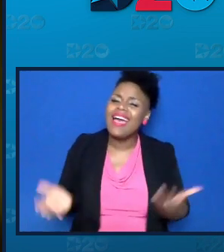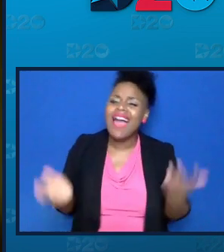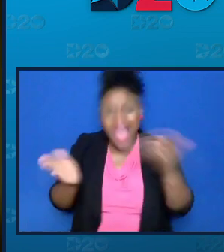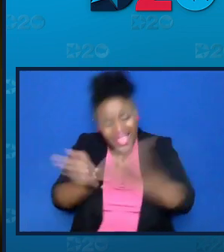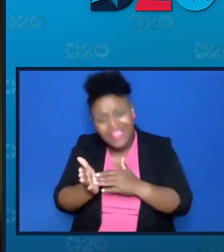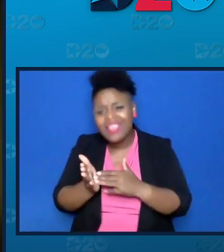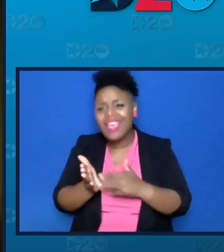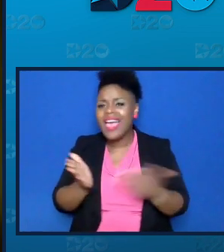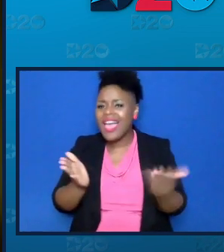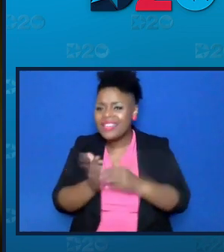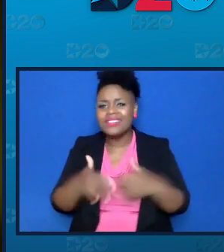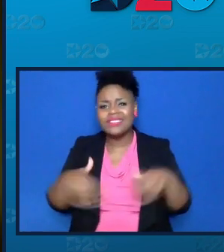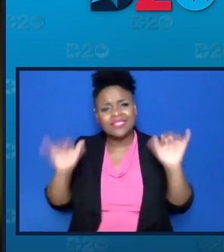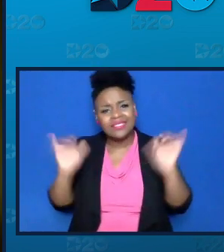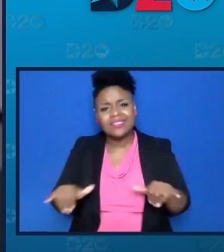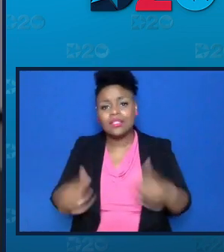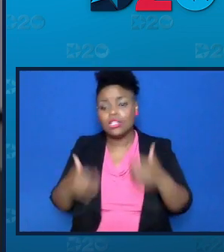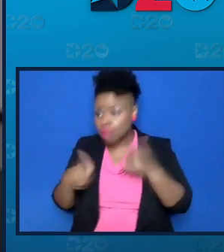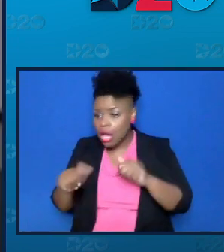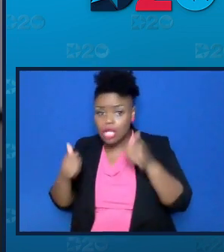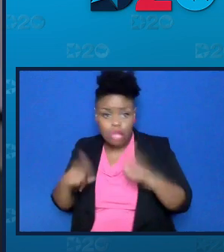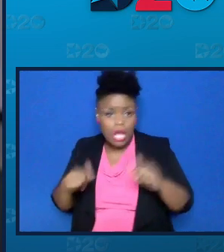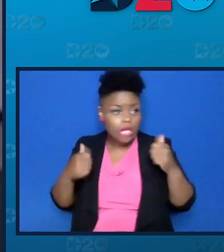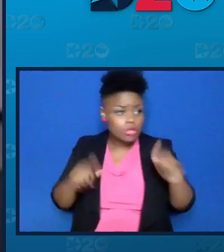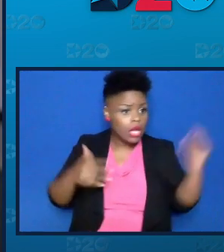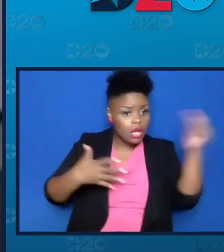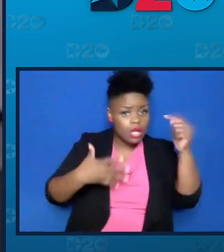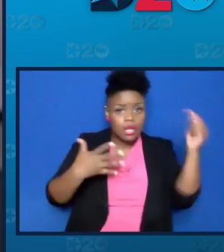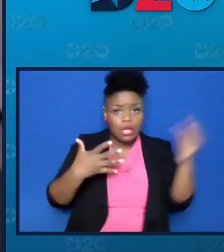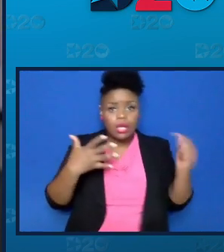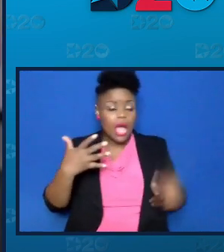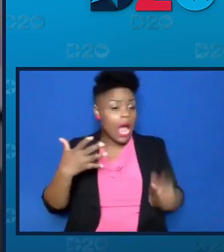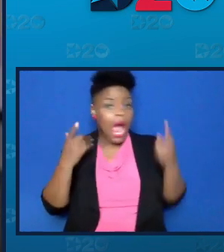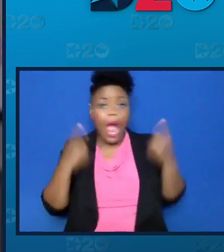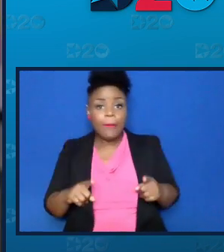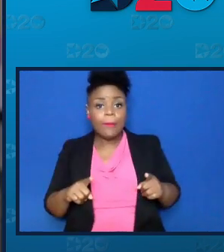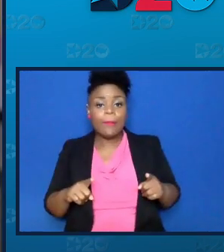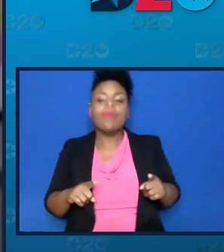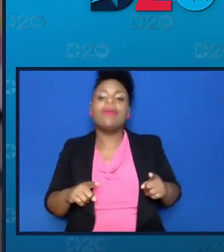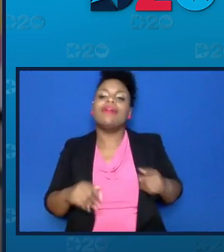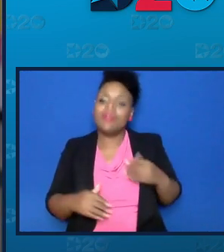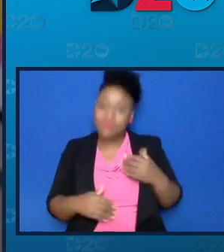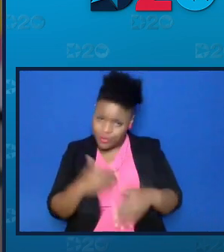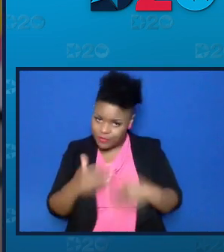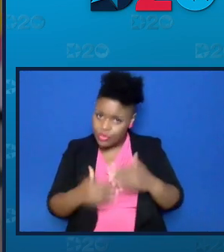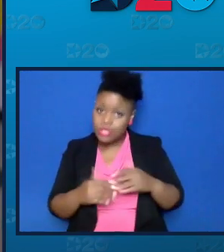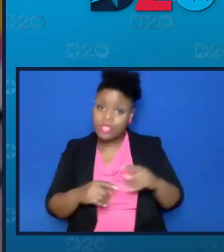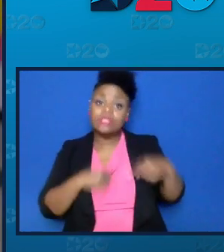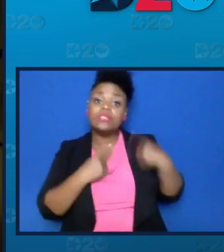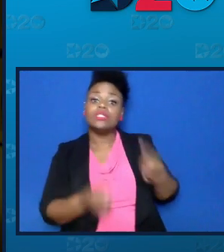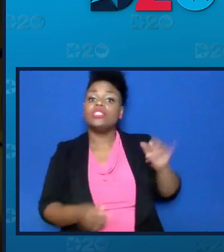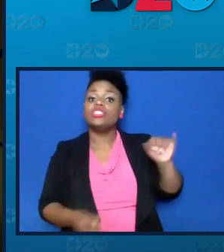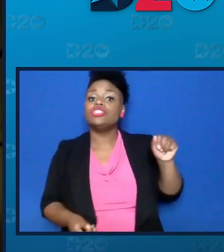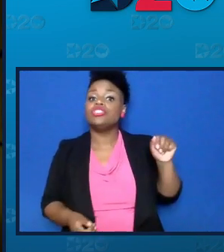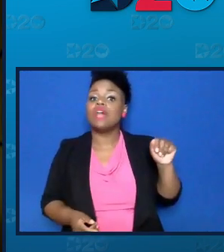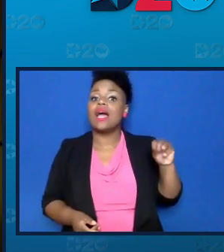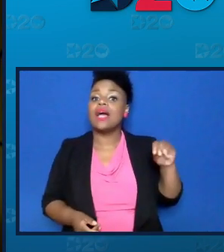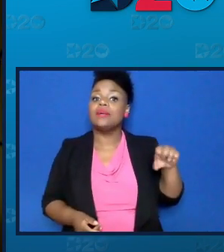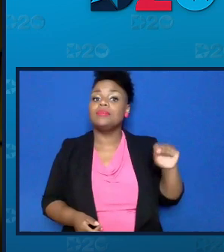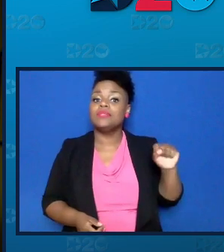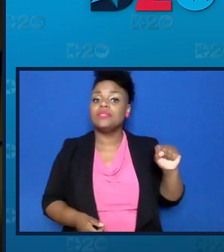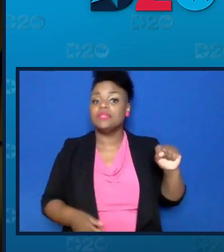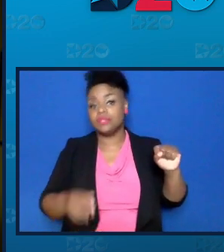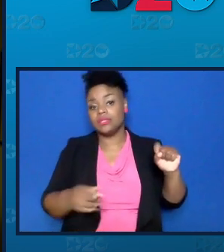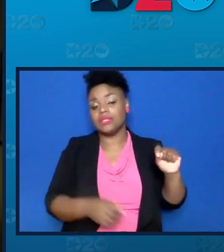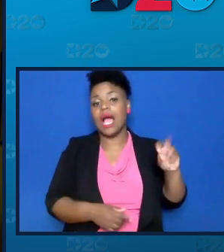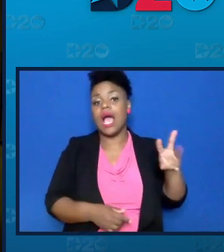is progress possible. From Jamestown forward, our story has become fuller and fairer because of people